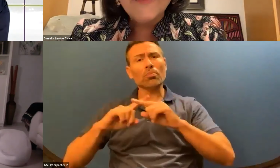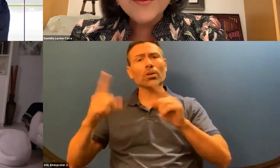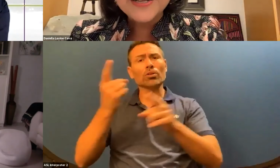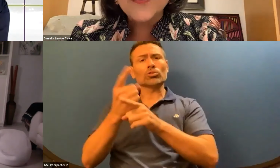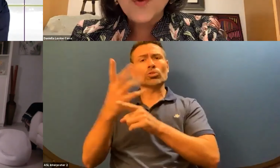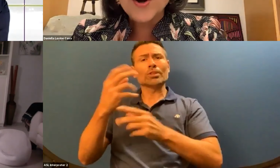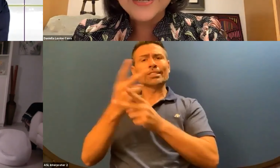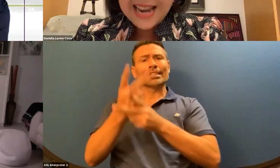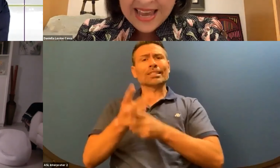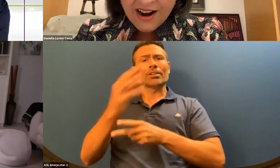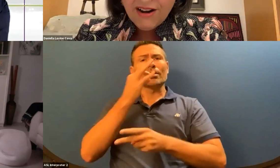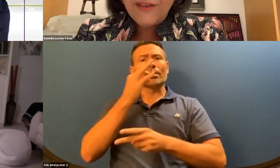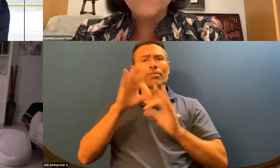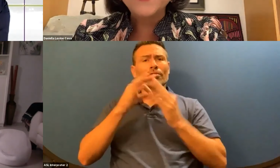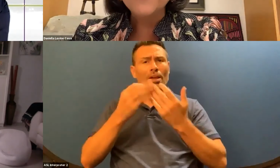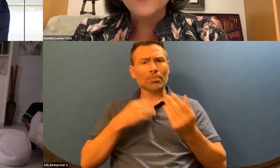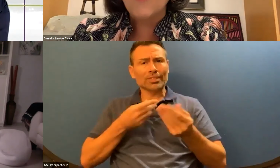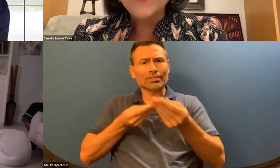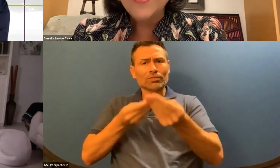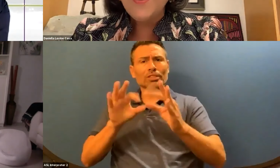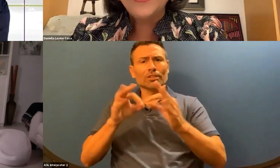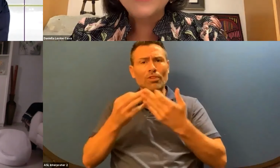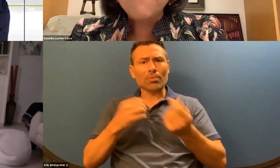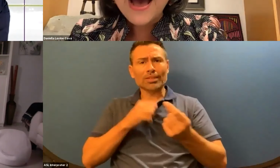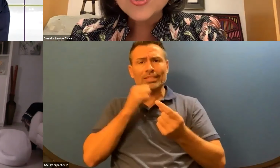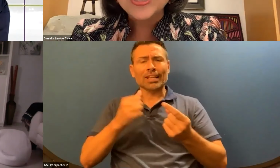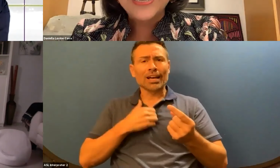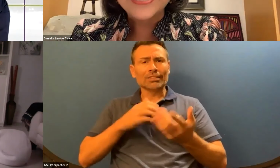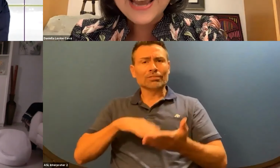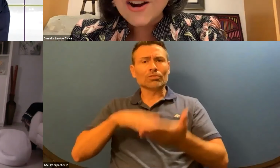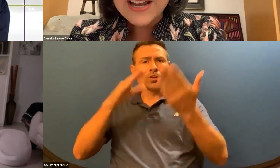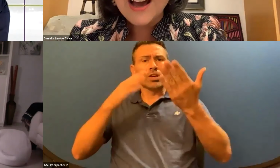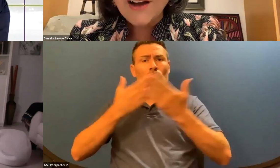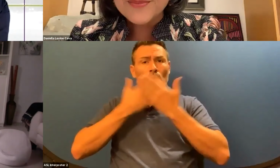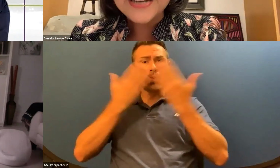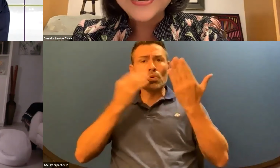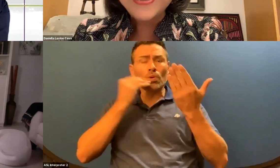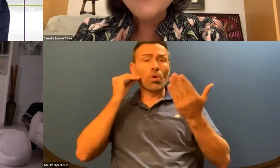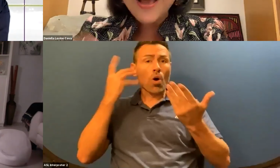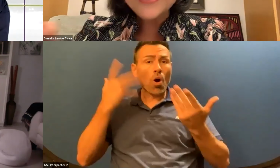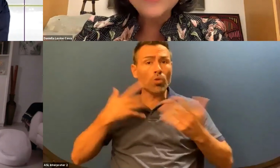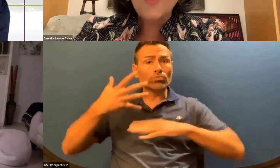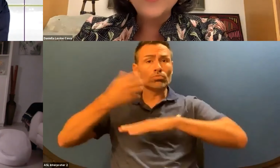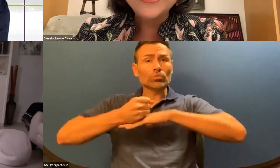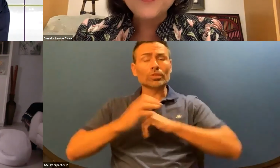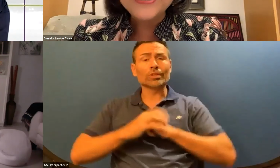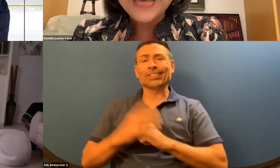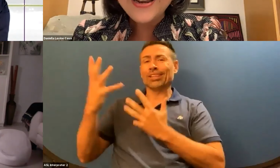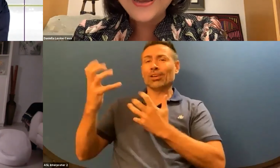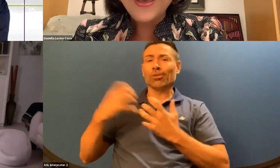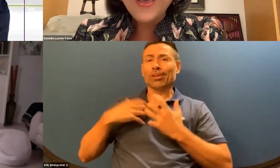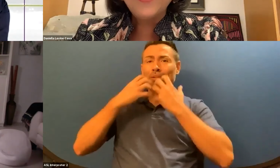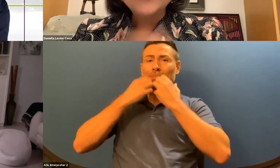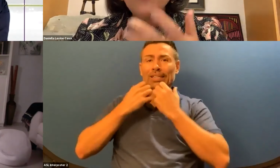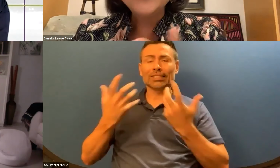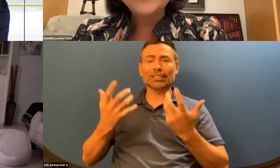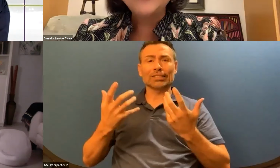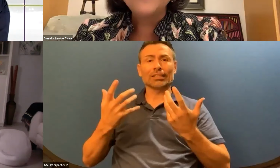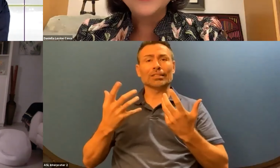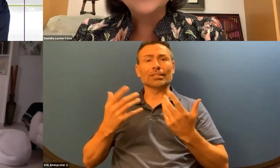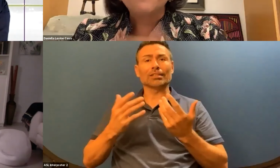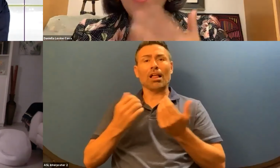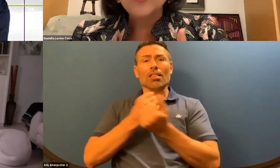local government is for, to take care of our people. They want a compassionate and caring government. That is not what he's presenting.